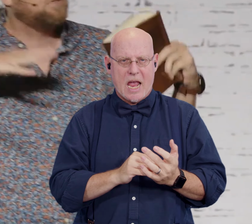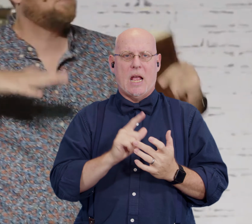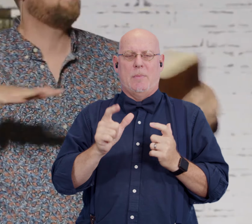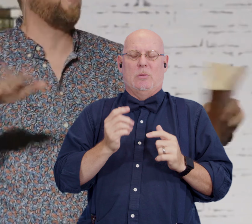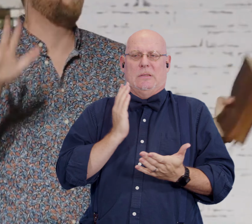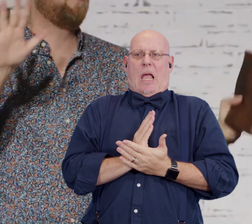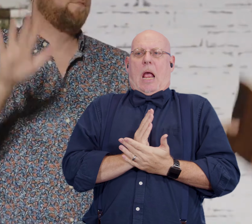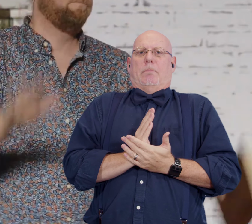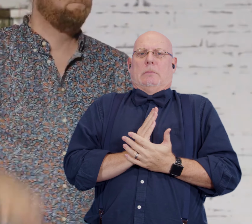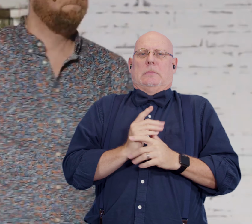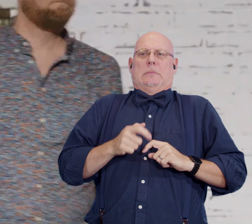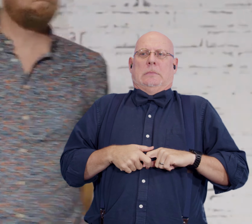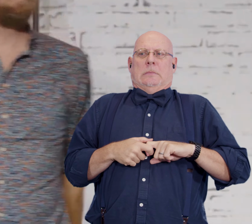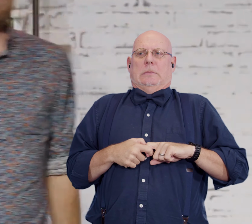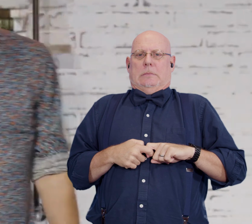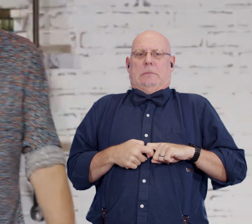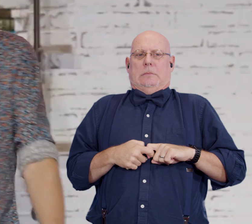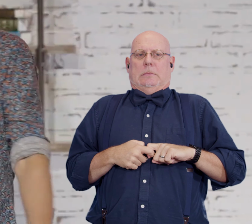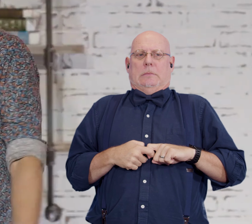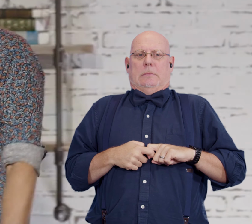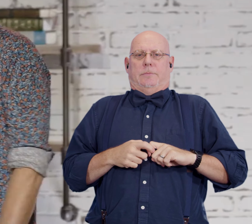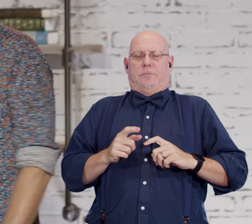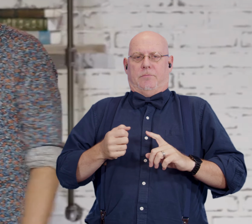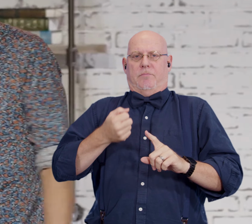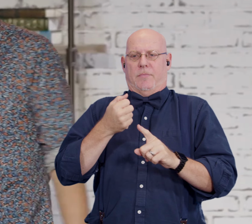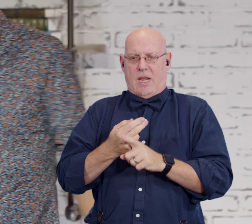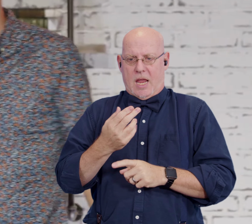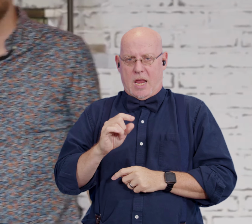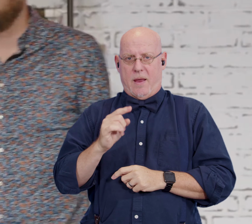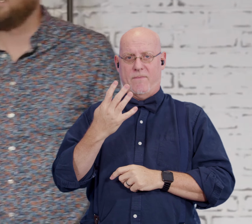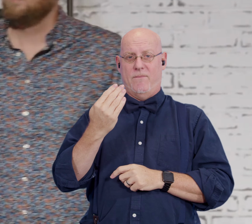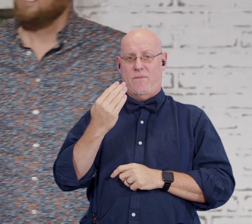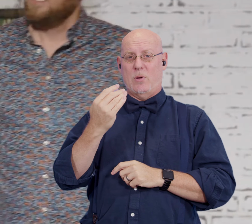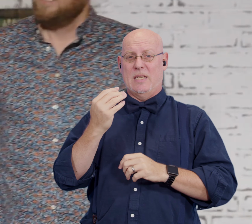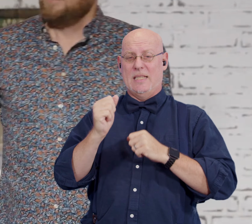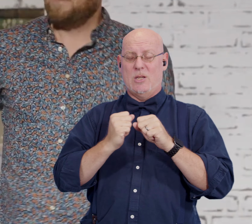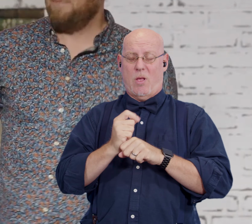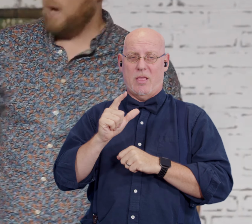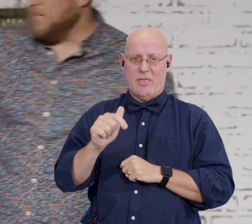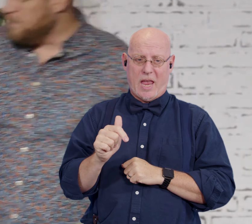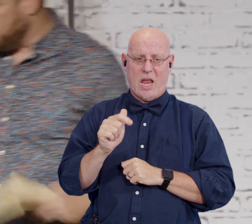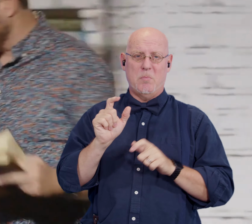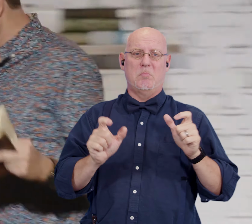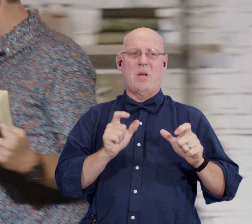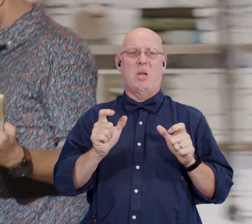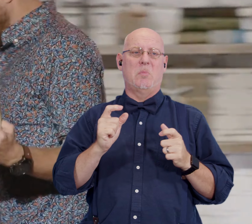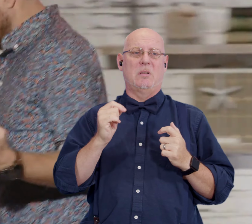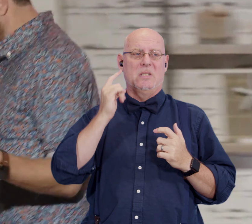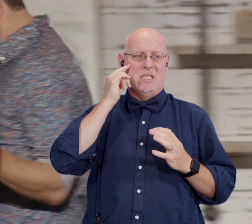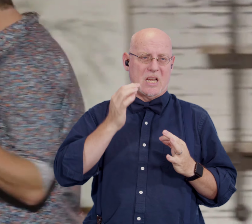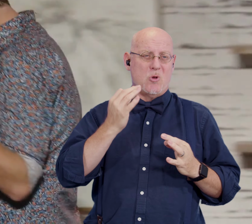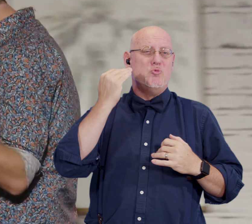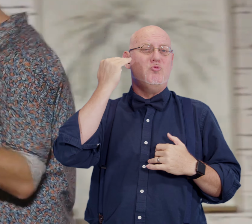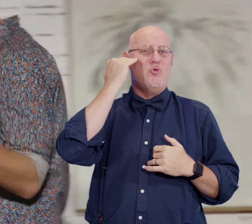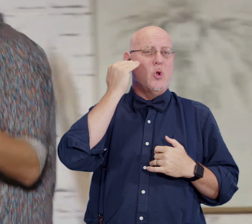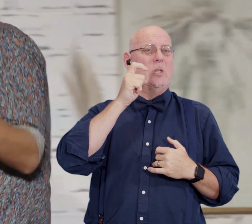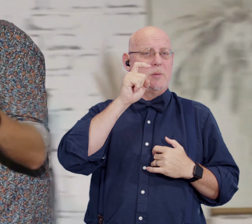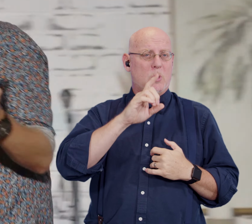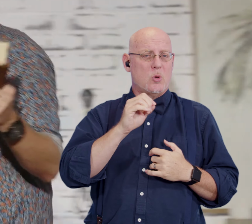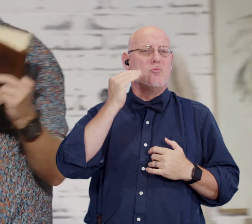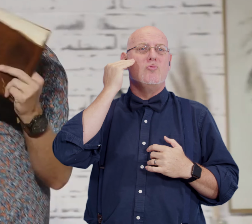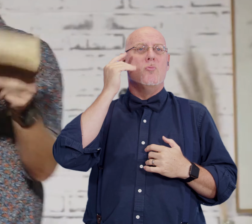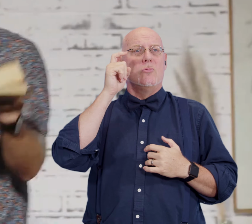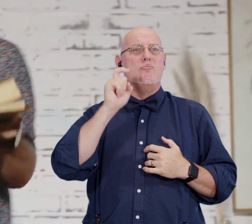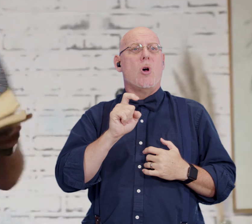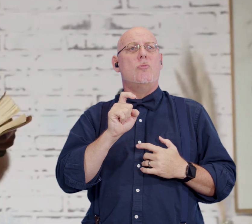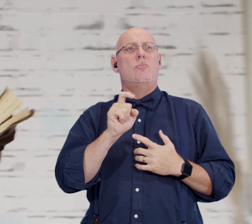the people stopped. And by the time of Haggai, 14 years later, the people had espoused this motto, even though they knew what they were